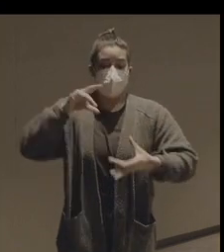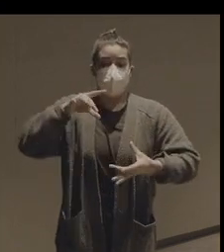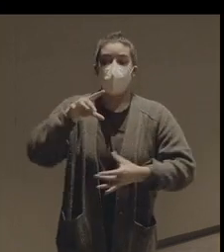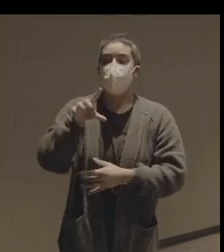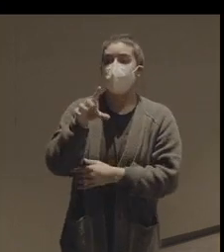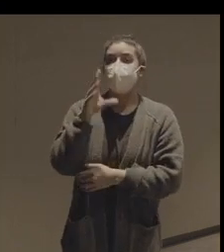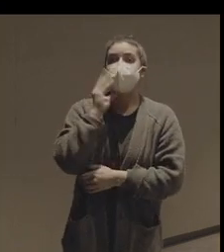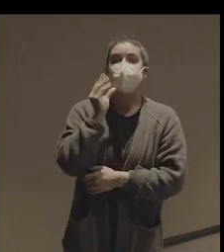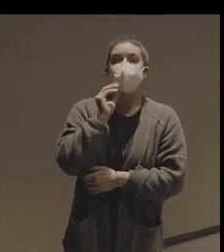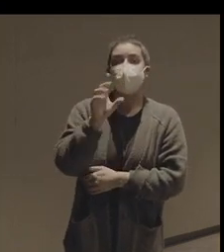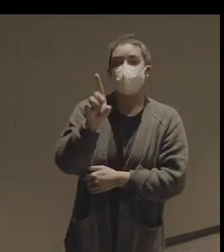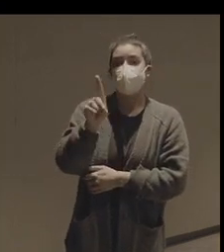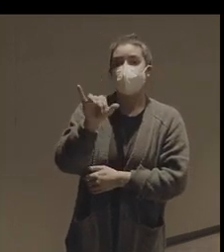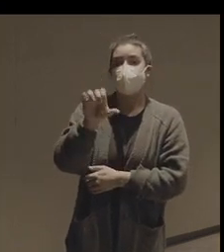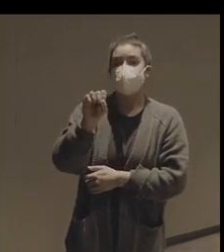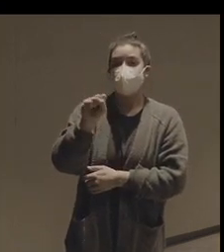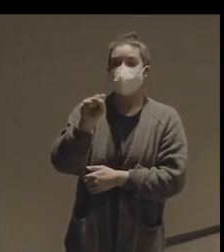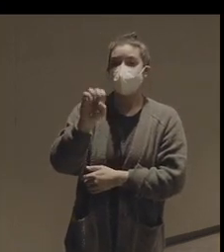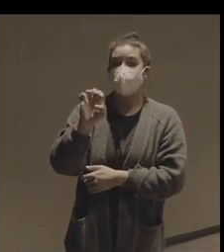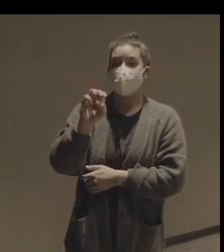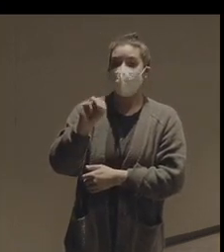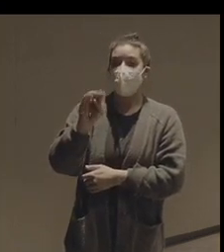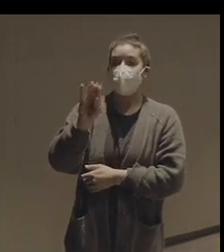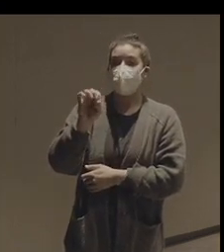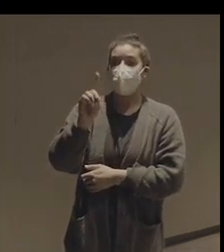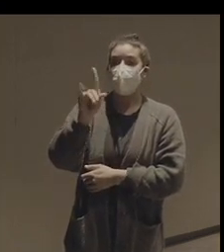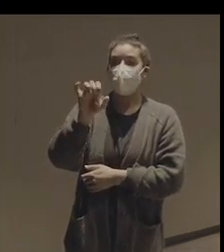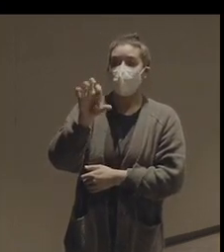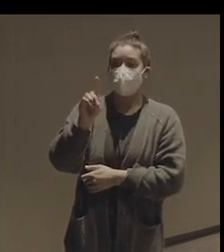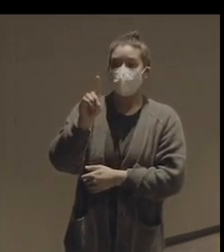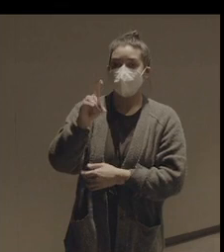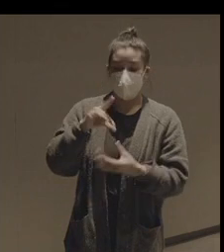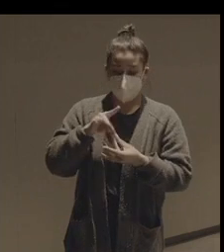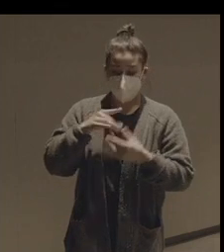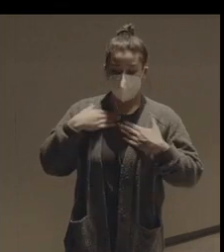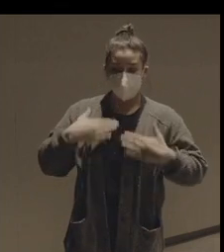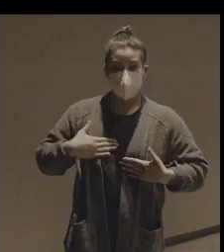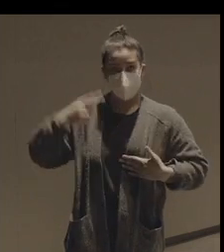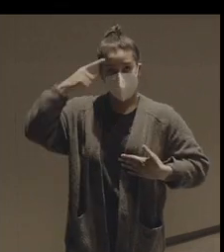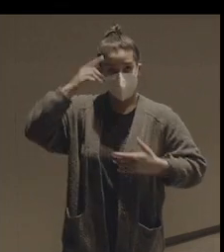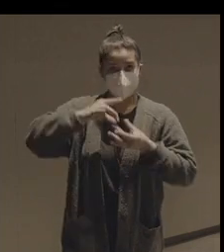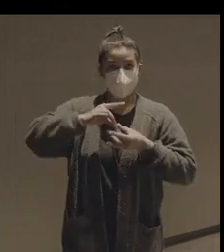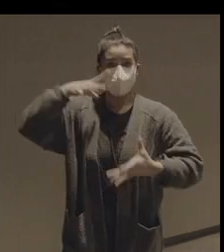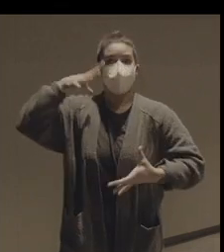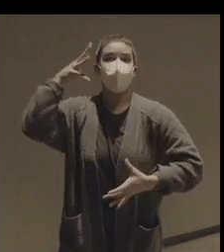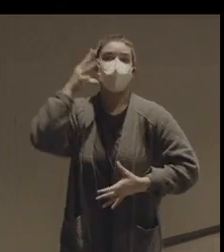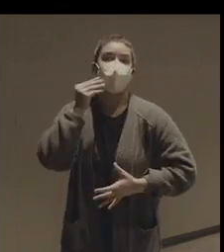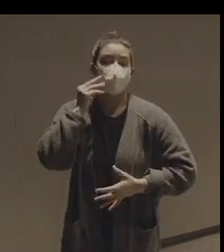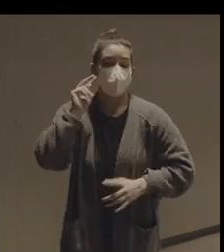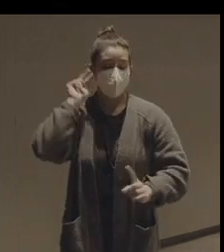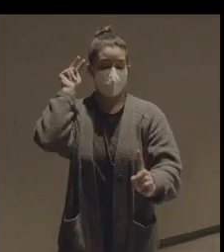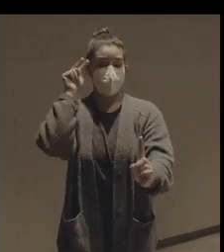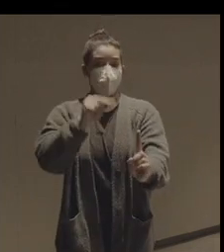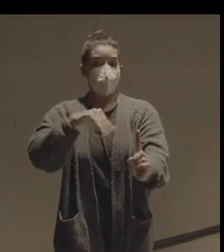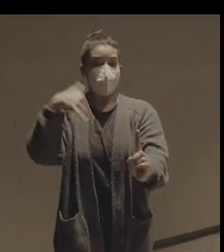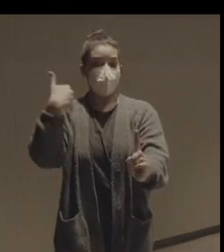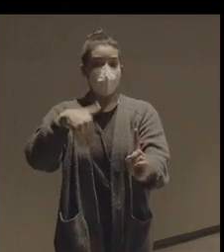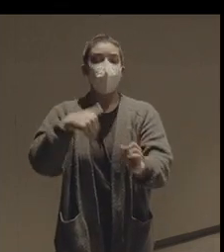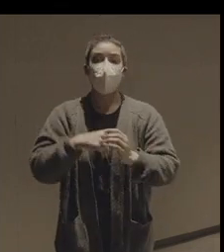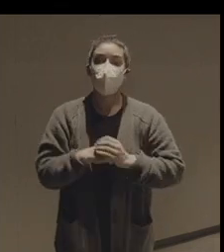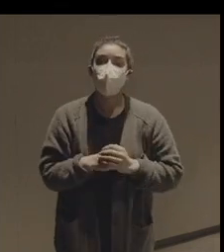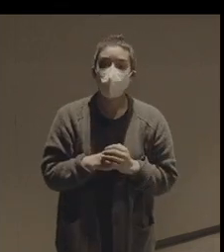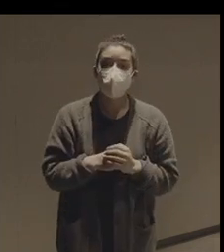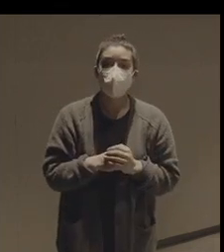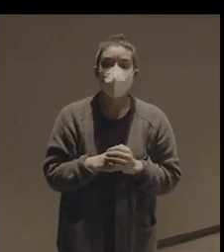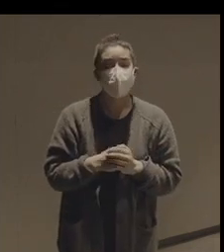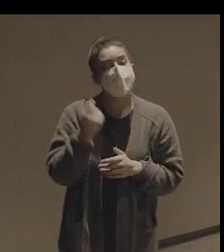in plastics, and I'm talking really today just about the artists working on sculpture, platform, mounted